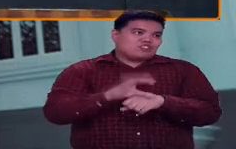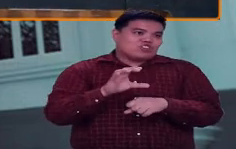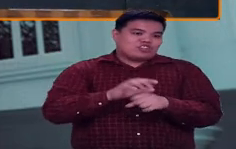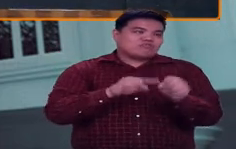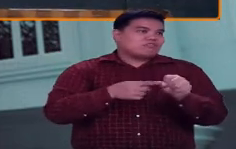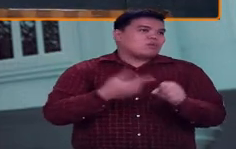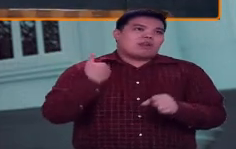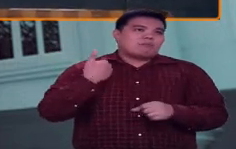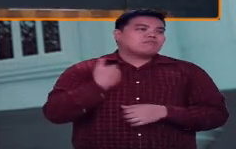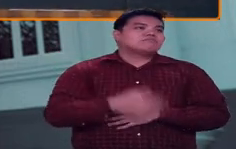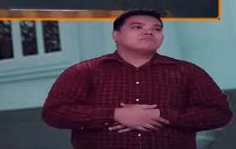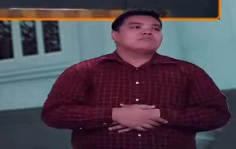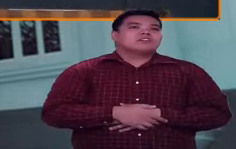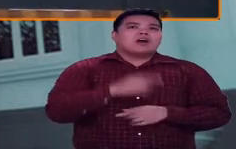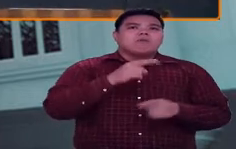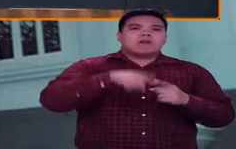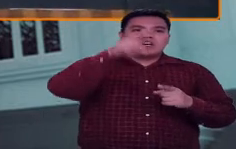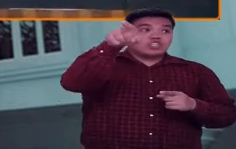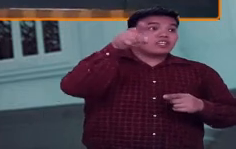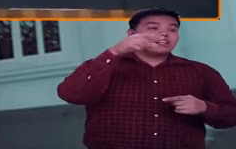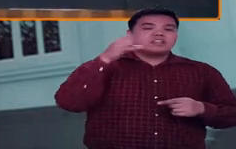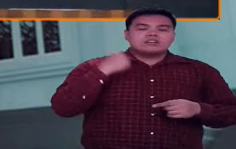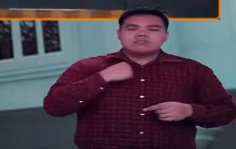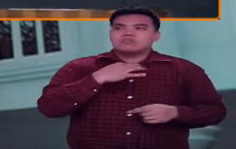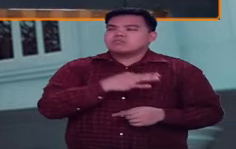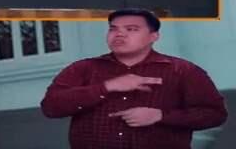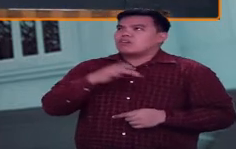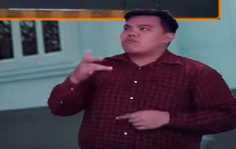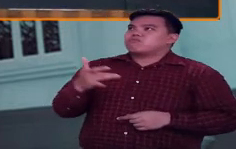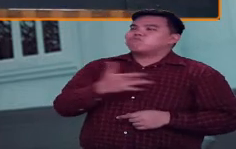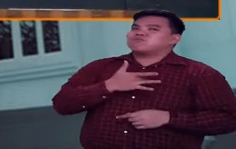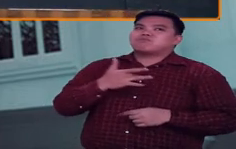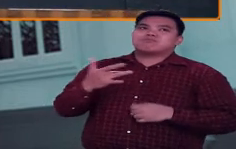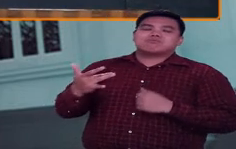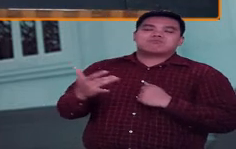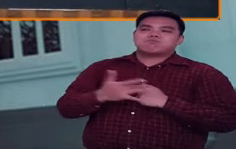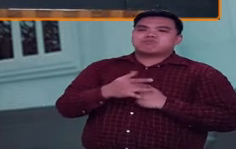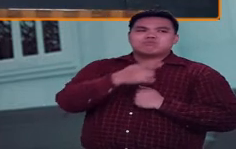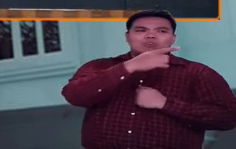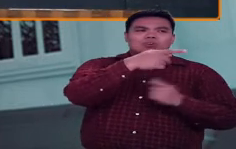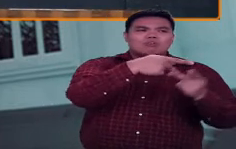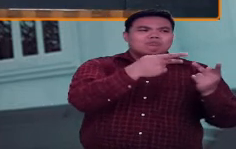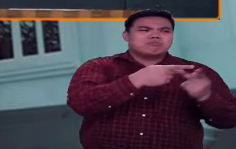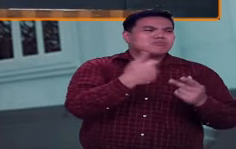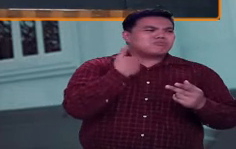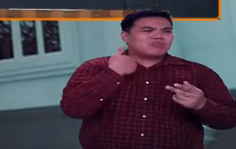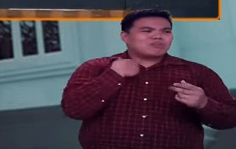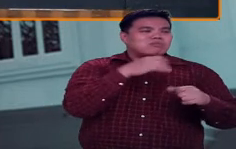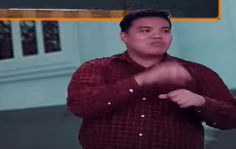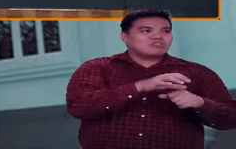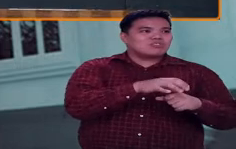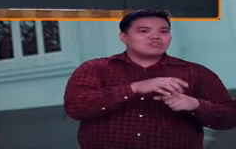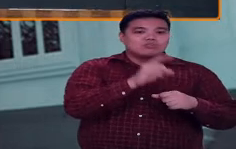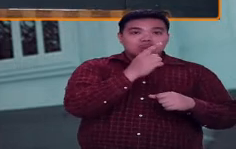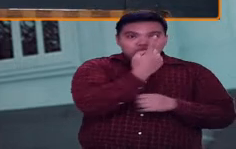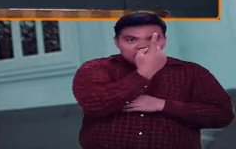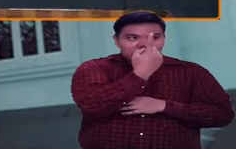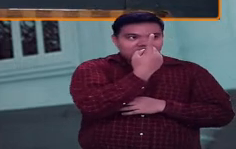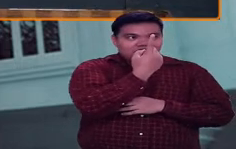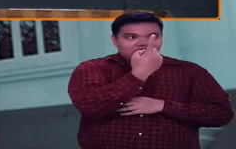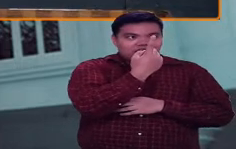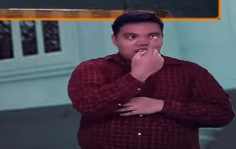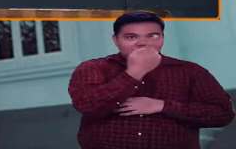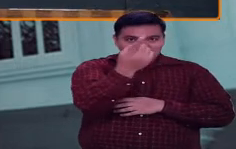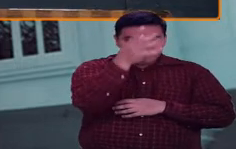churches. He was on the church staff with Pastor Paul Gichuki. He was a man who had only lived in the city. That's all he